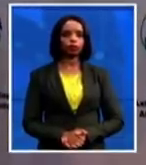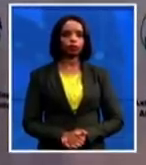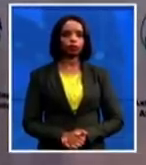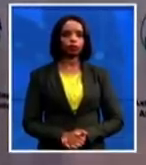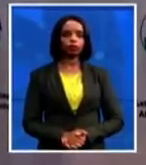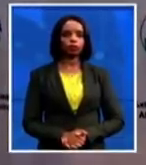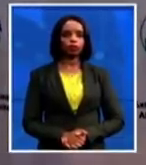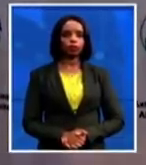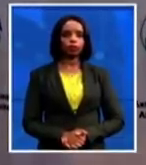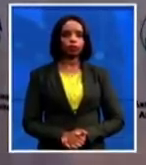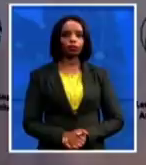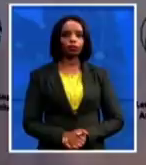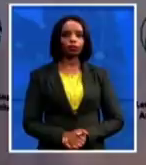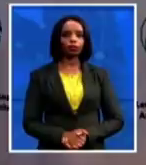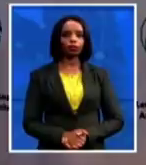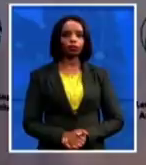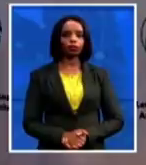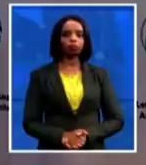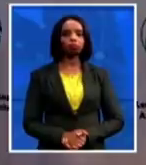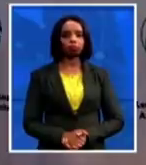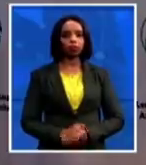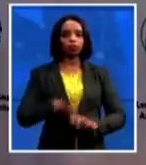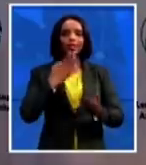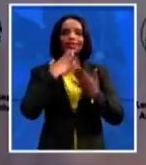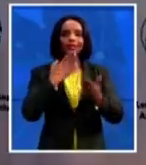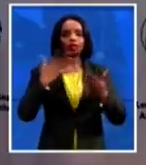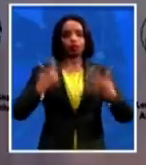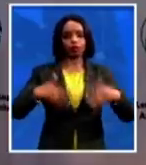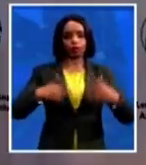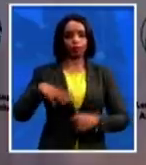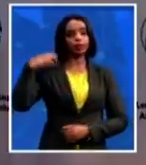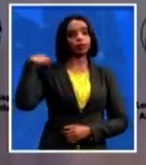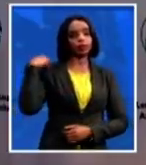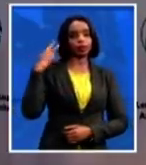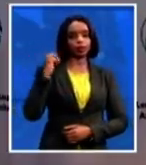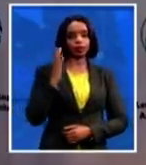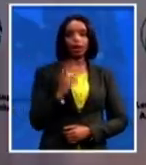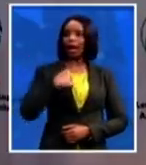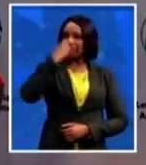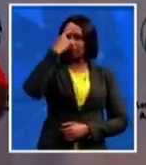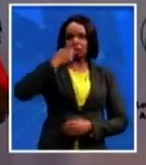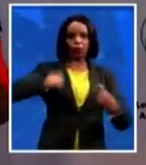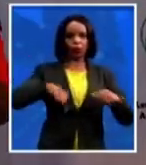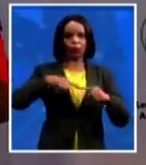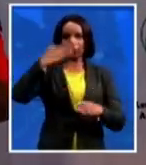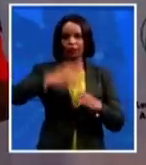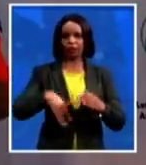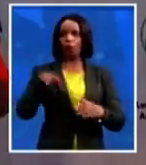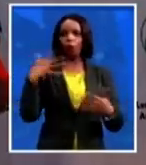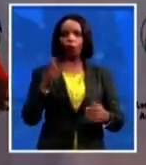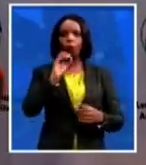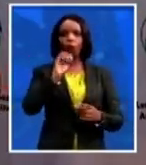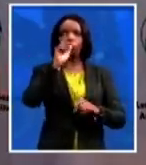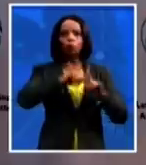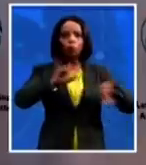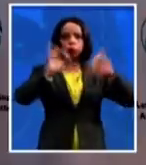Thank you very much, Minister. I think we are done, unless there's somebody who's really dying, or I think you've been very clear, and thank you